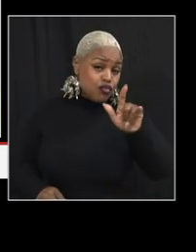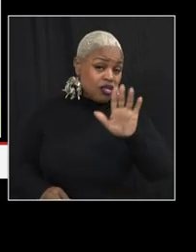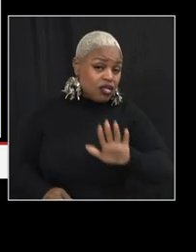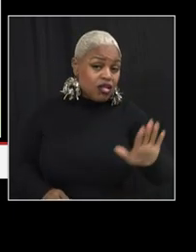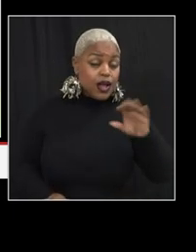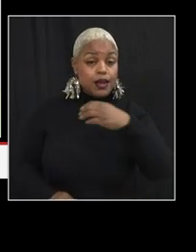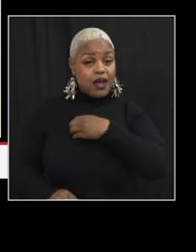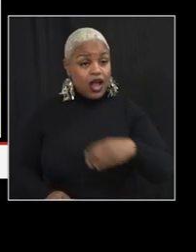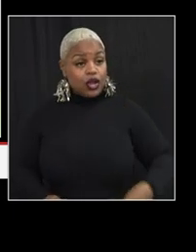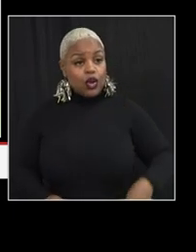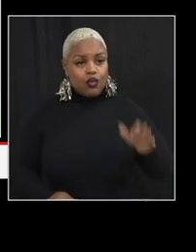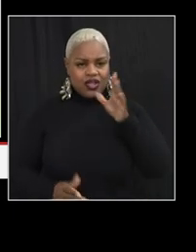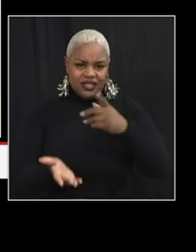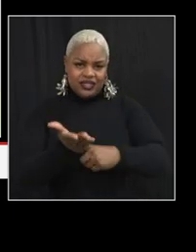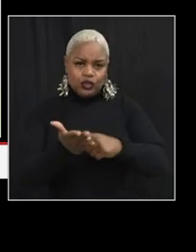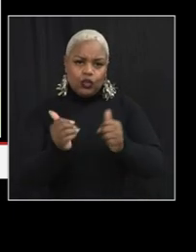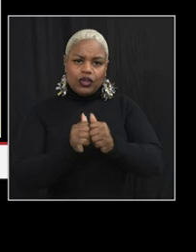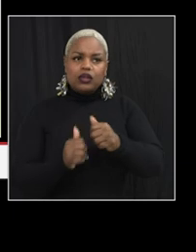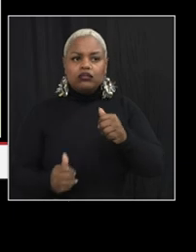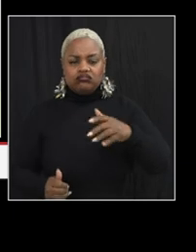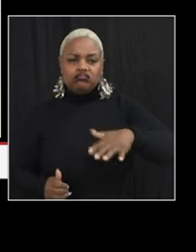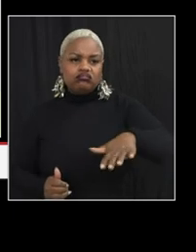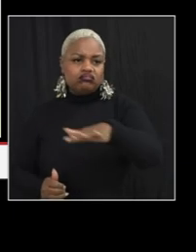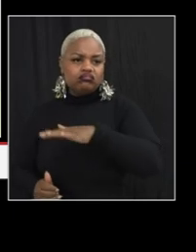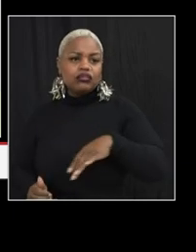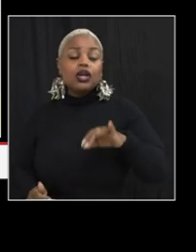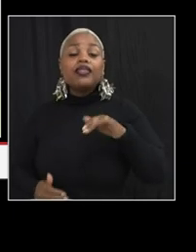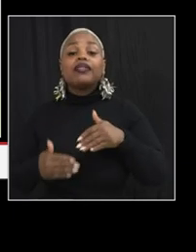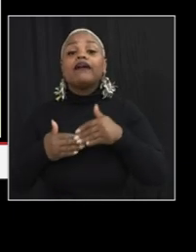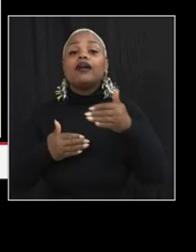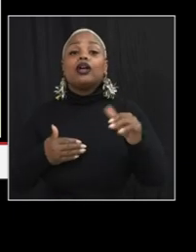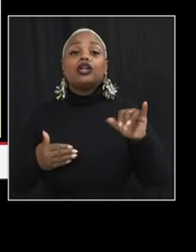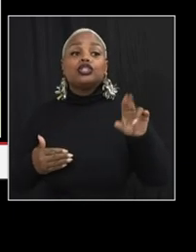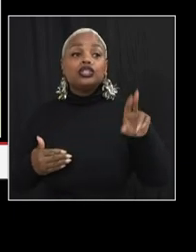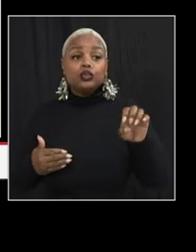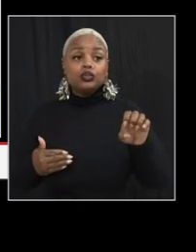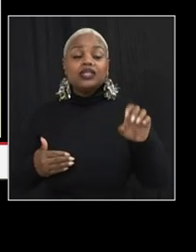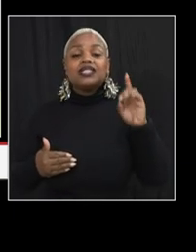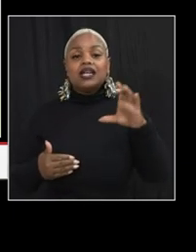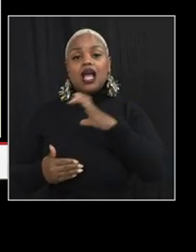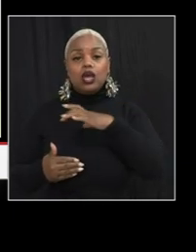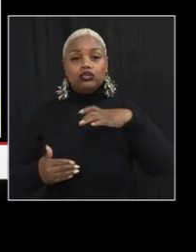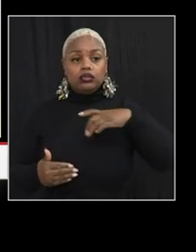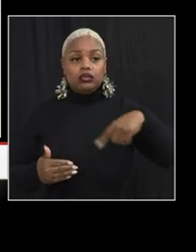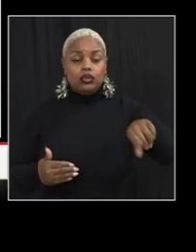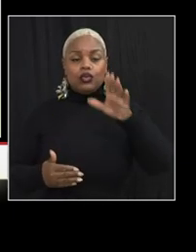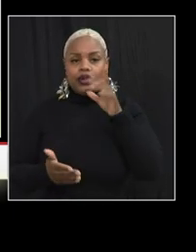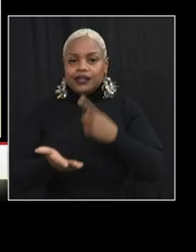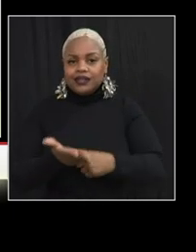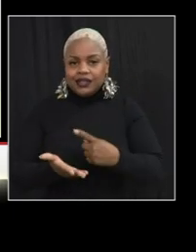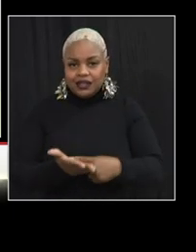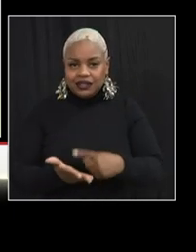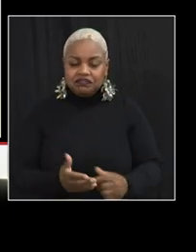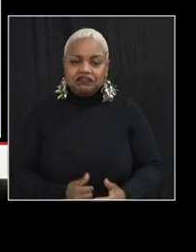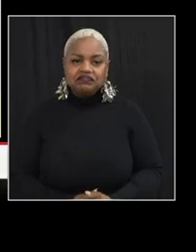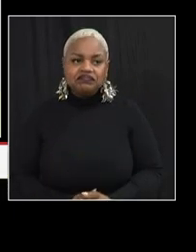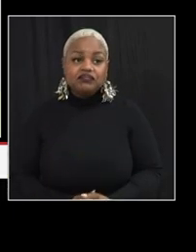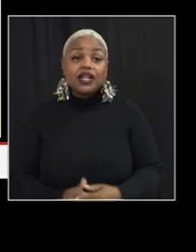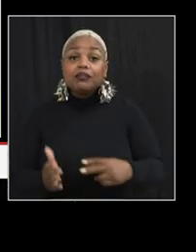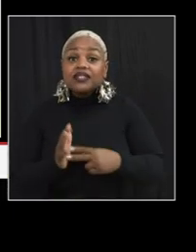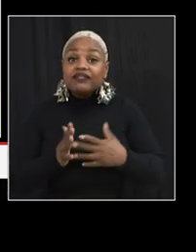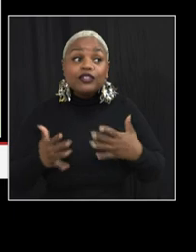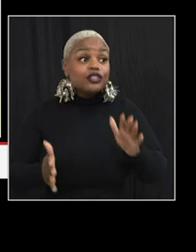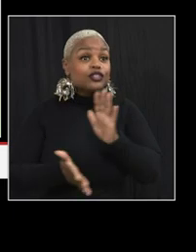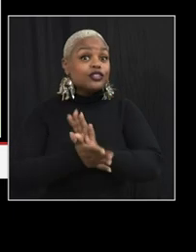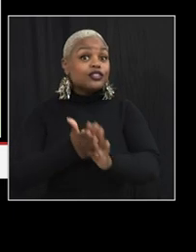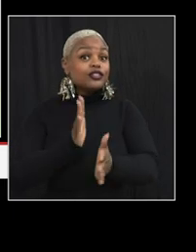advocate, think about it in those 2 time windows. It's not done once the budget's finalized, because then we have to go into making sure we